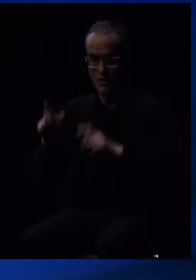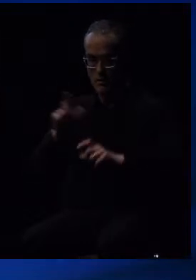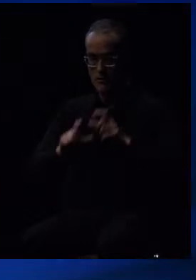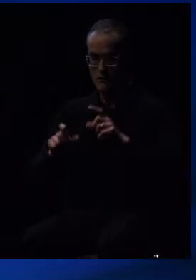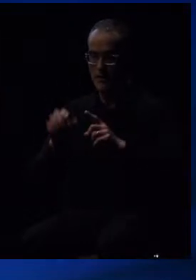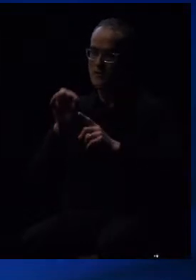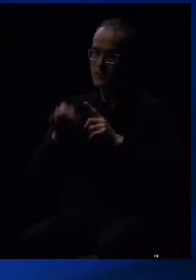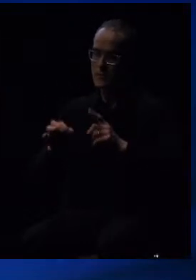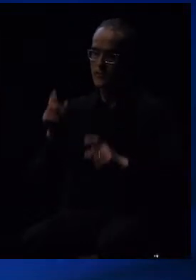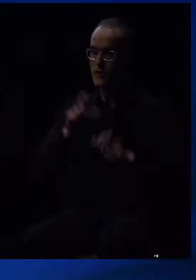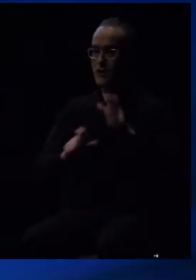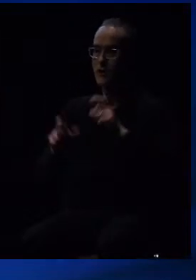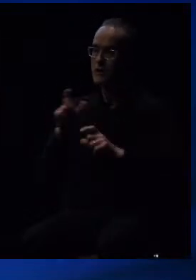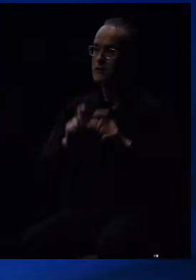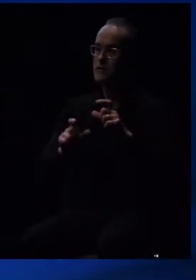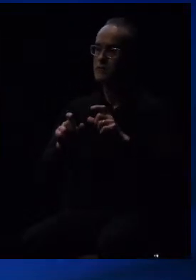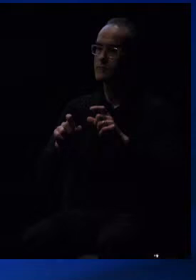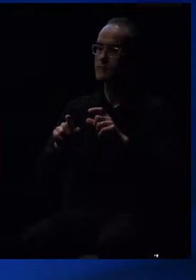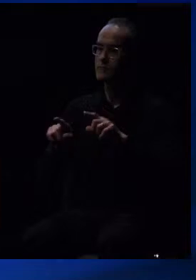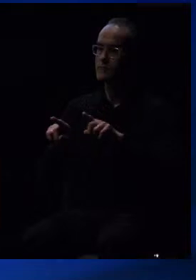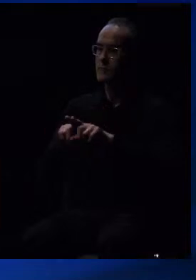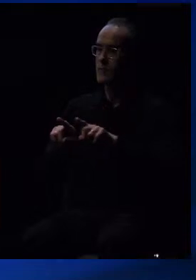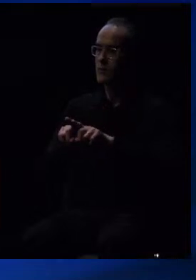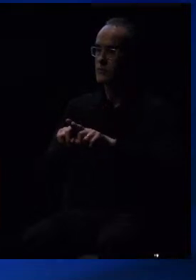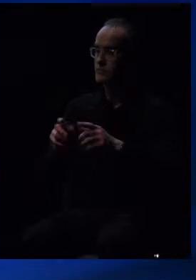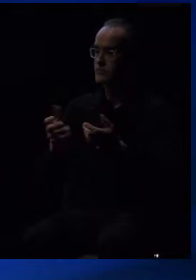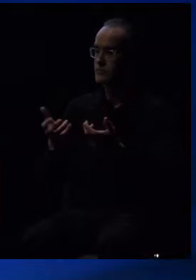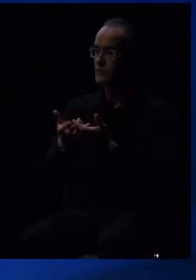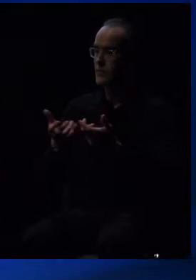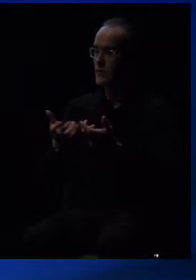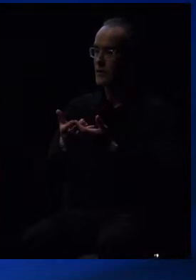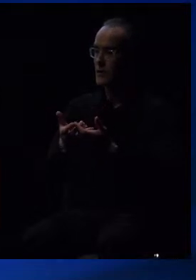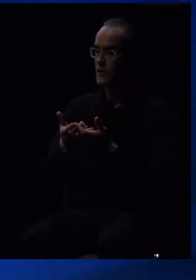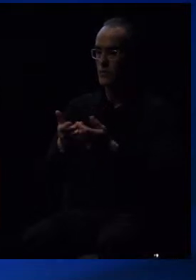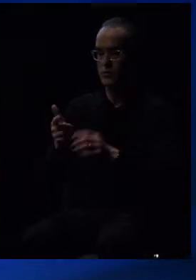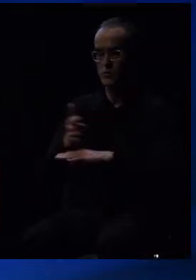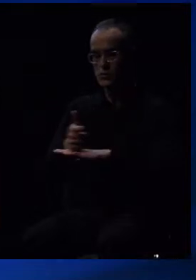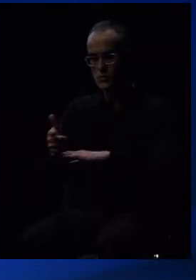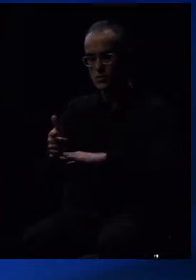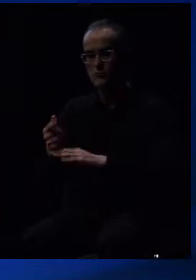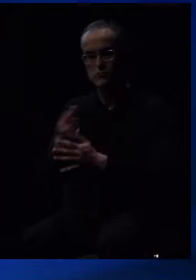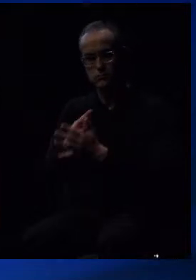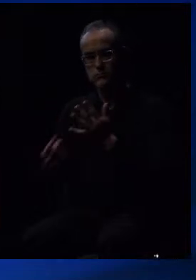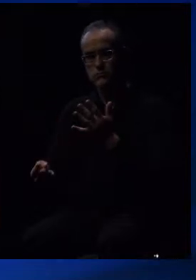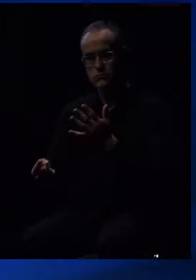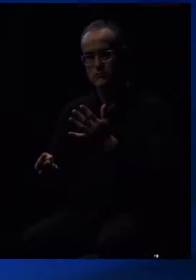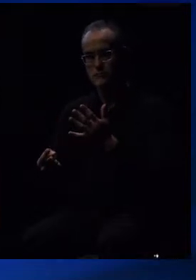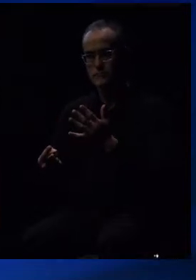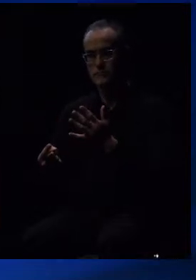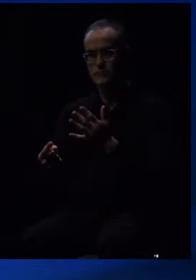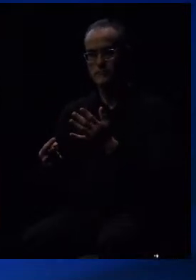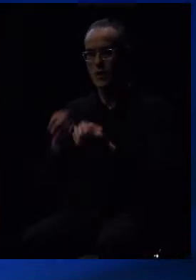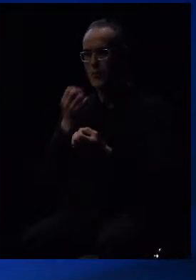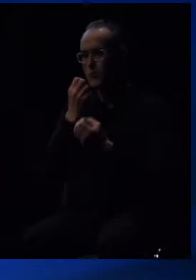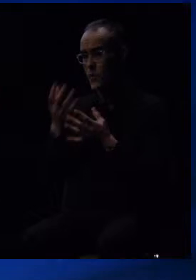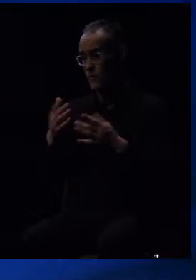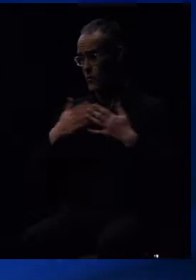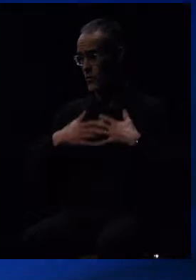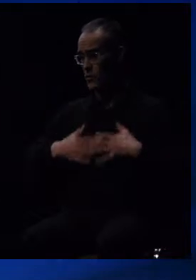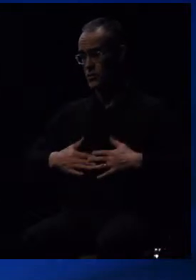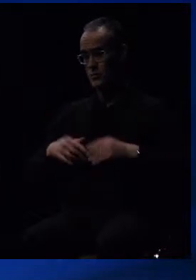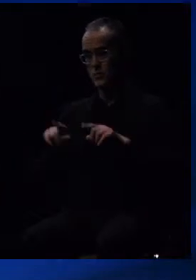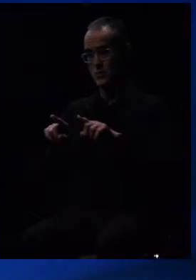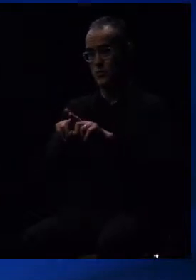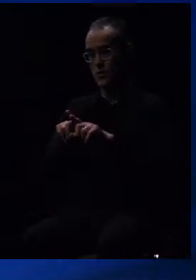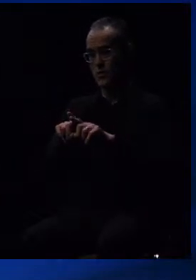it was already lit, shot, and all those beautiful costumes coming